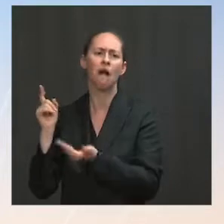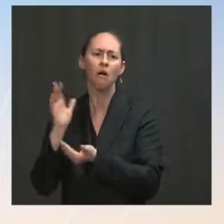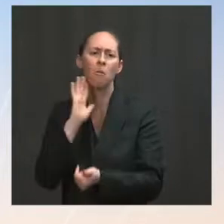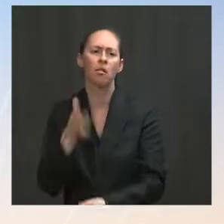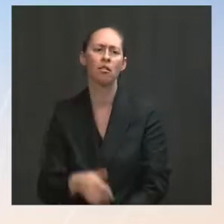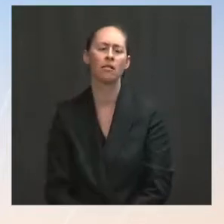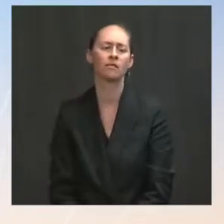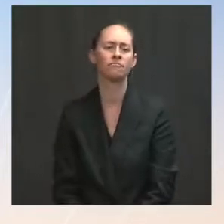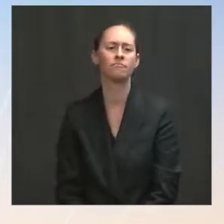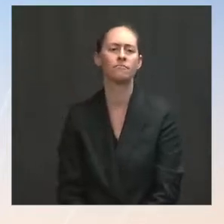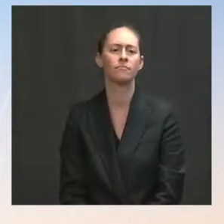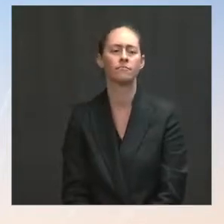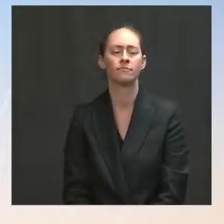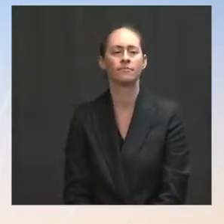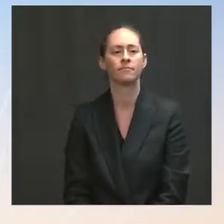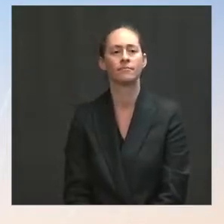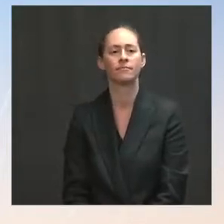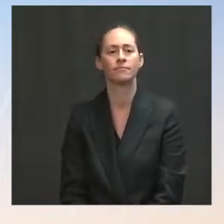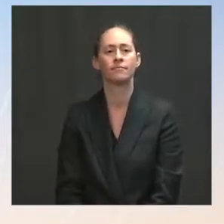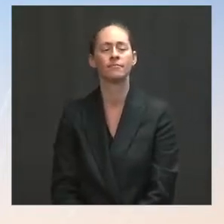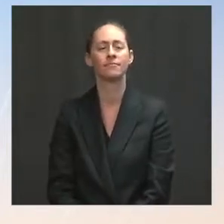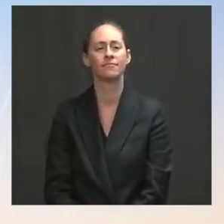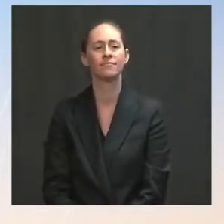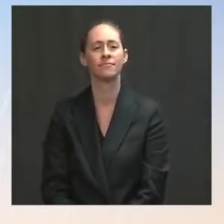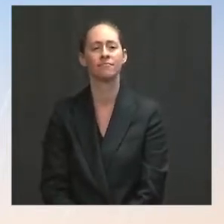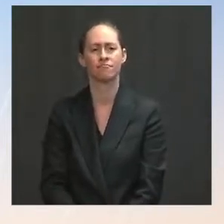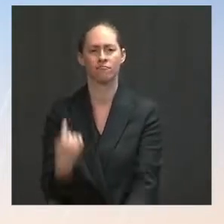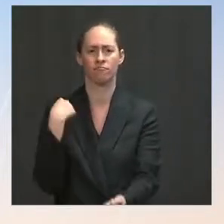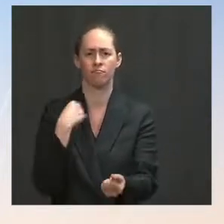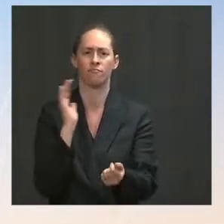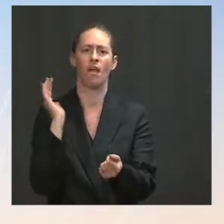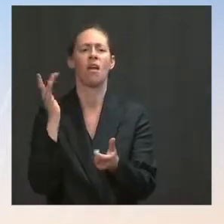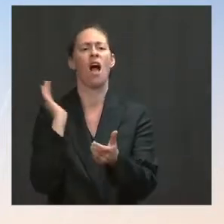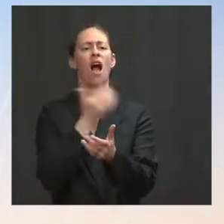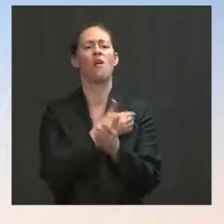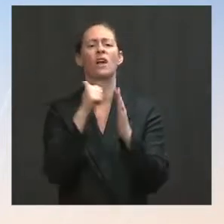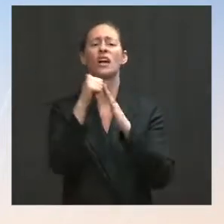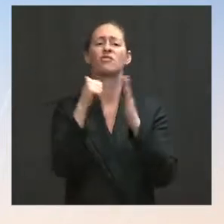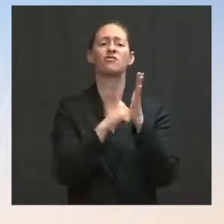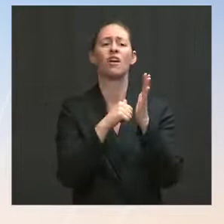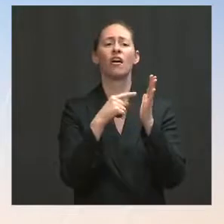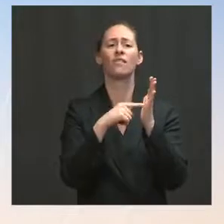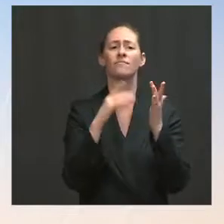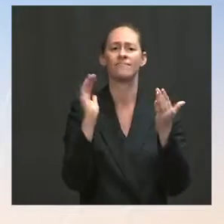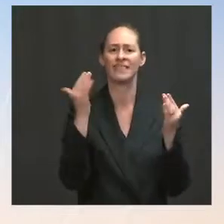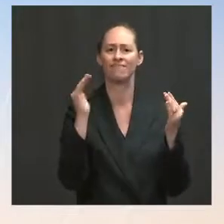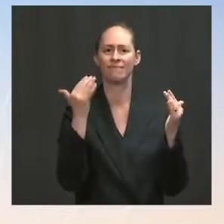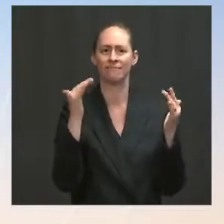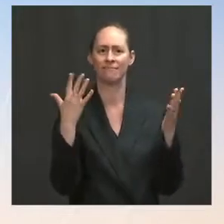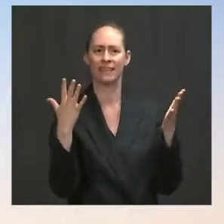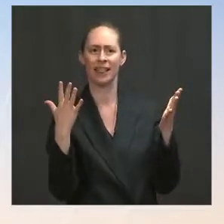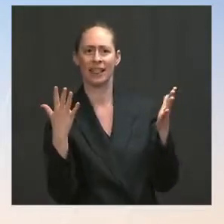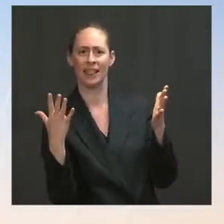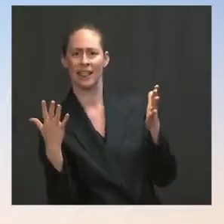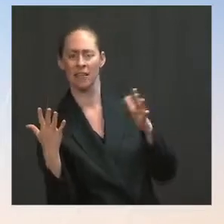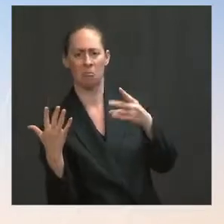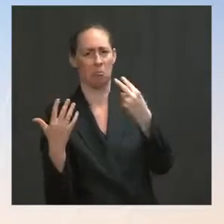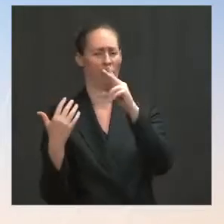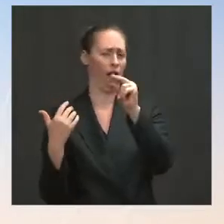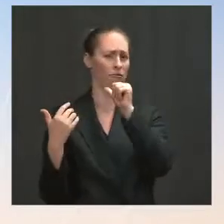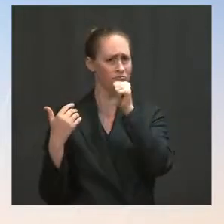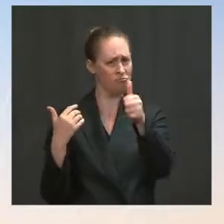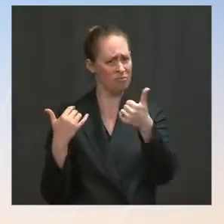already seen speculation that our agenda was dead be disproved over the last several